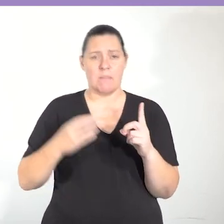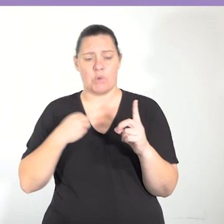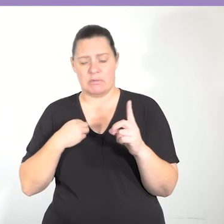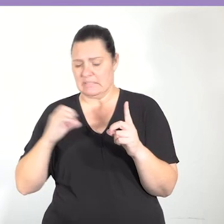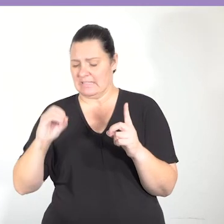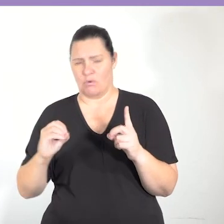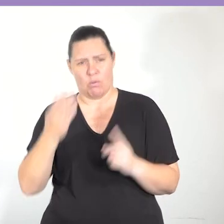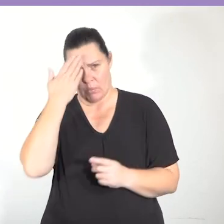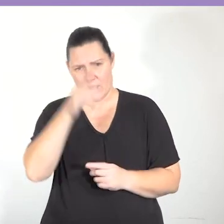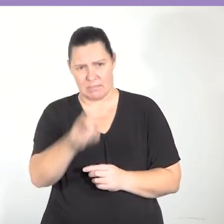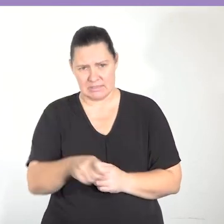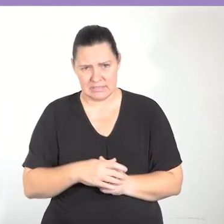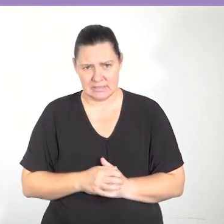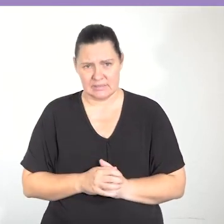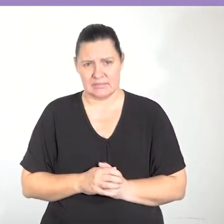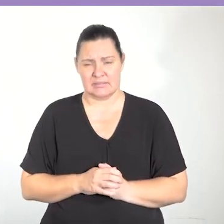of 0.